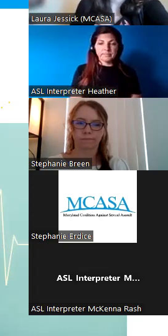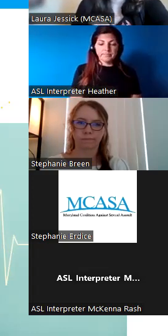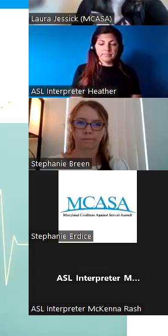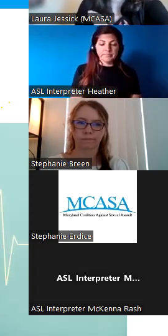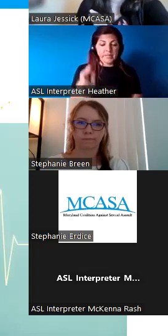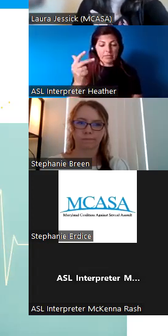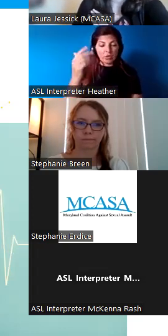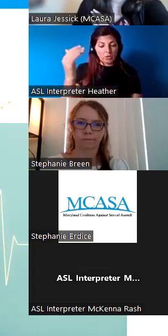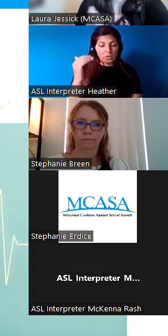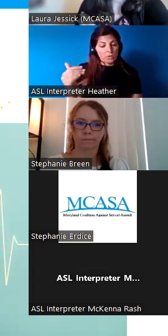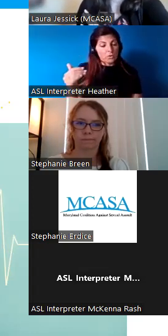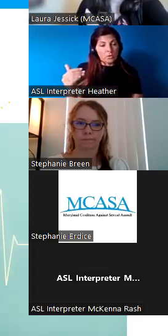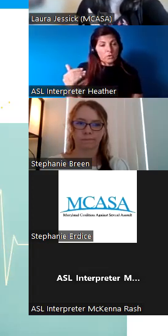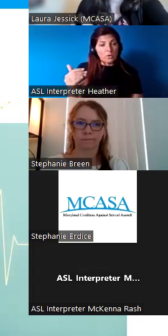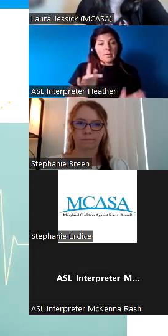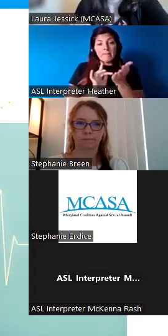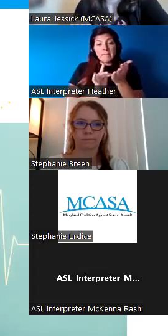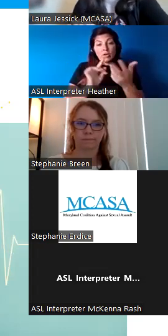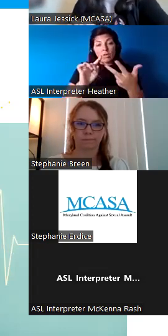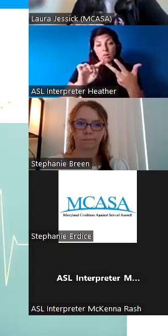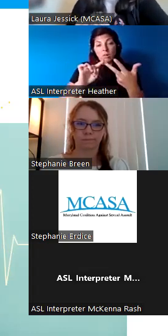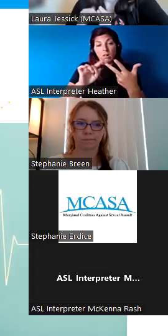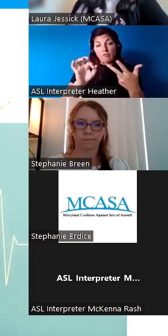third option is a medical forensic exam